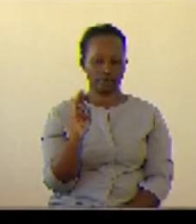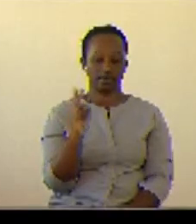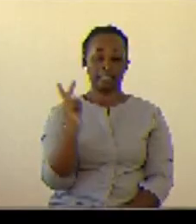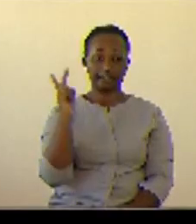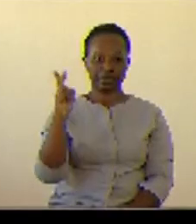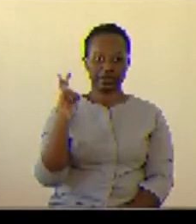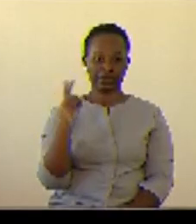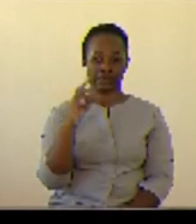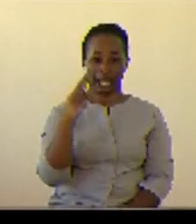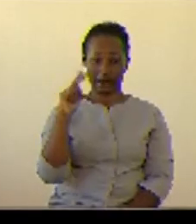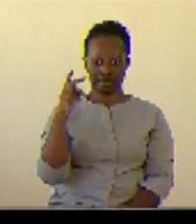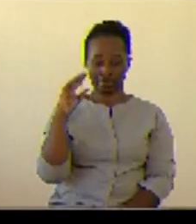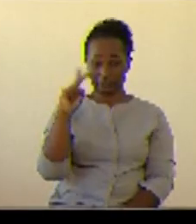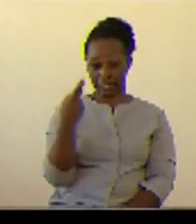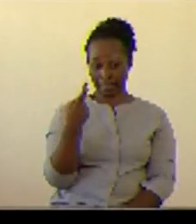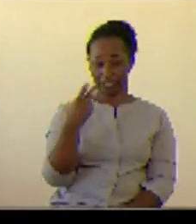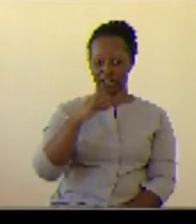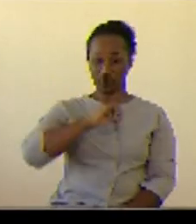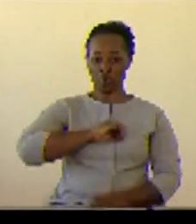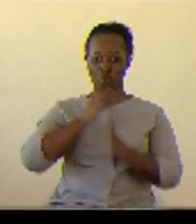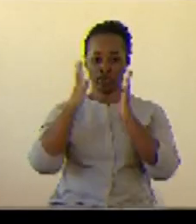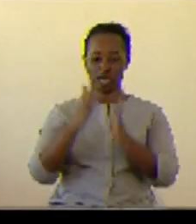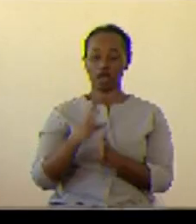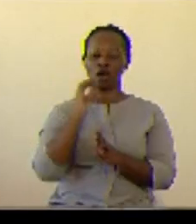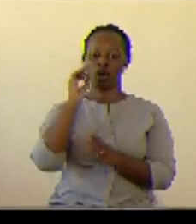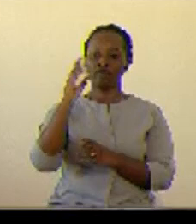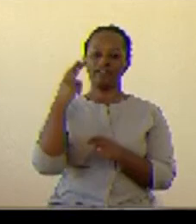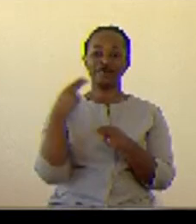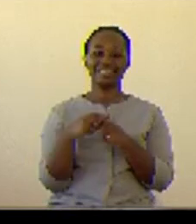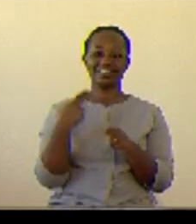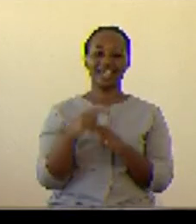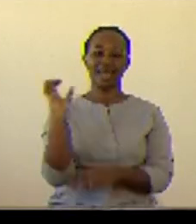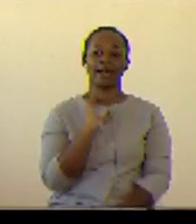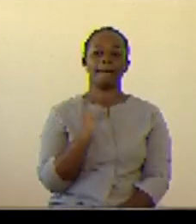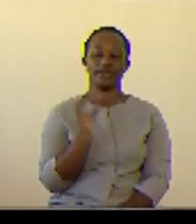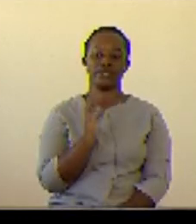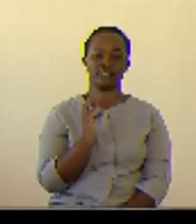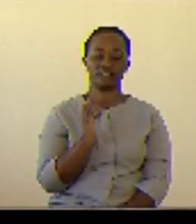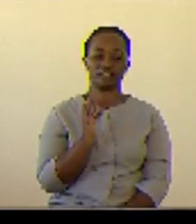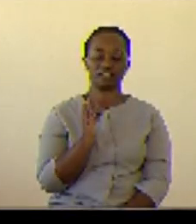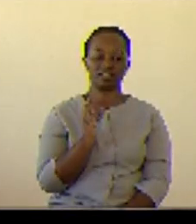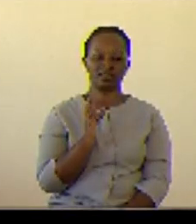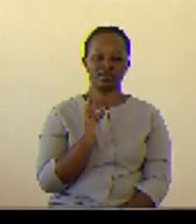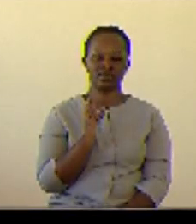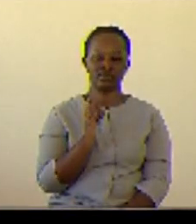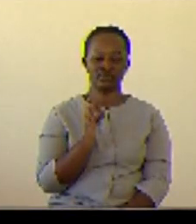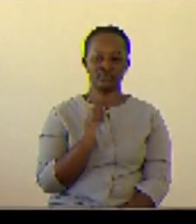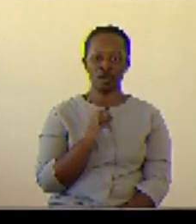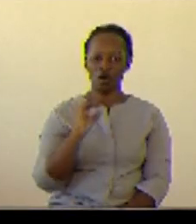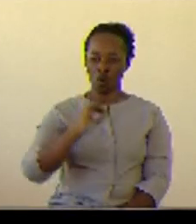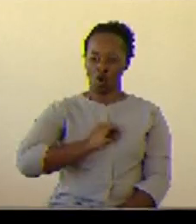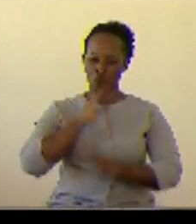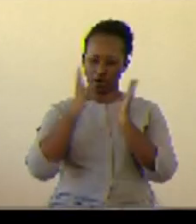the owner of the brand name, owner of the brand name or